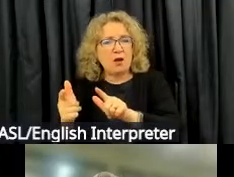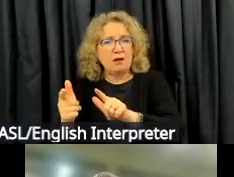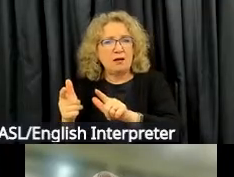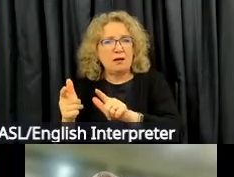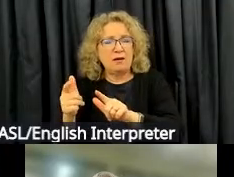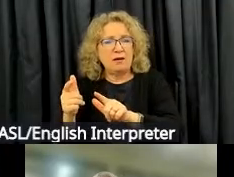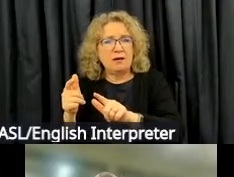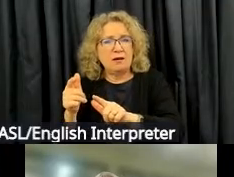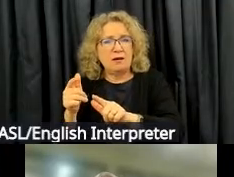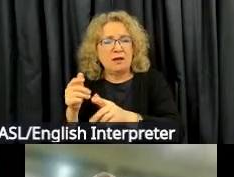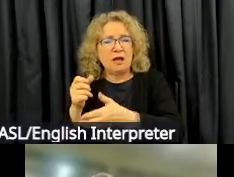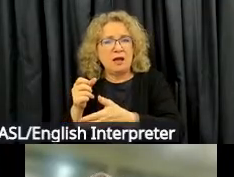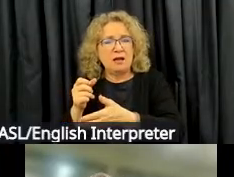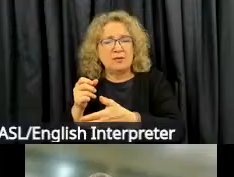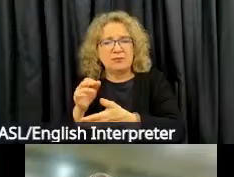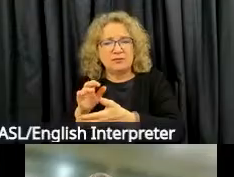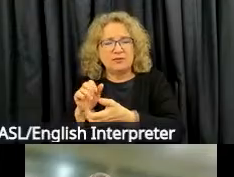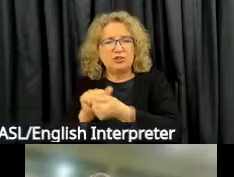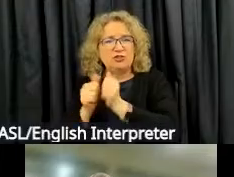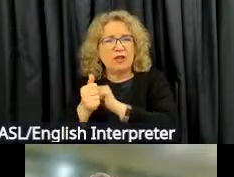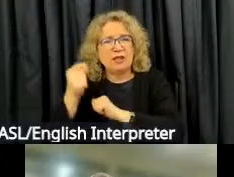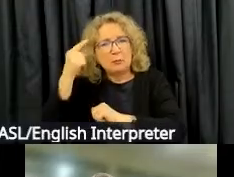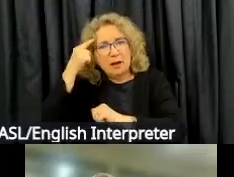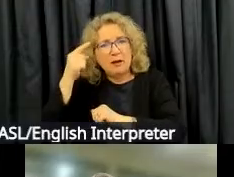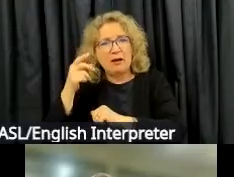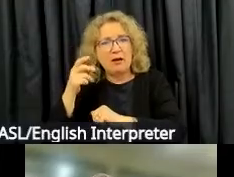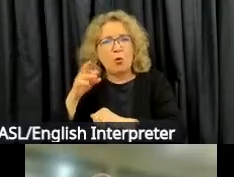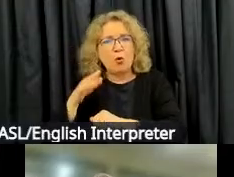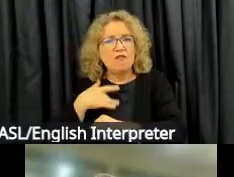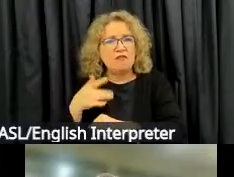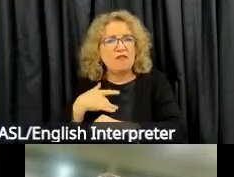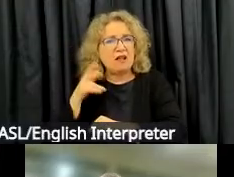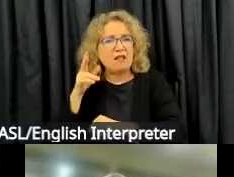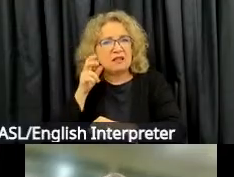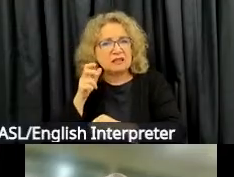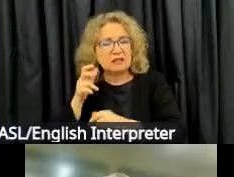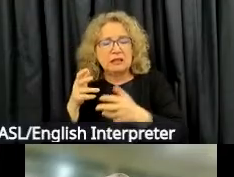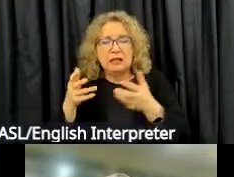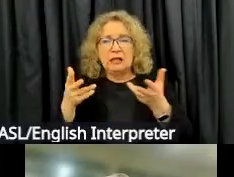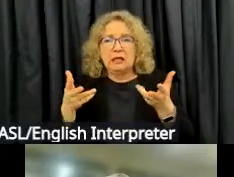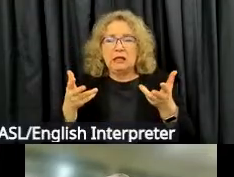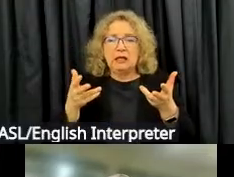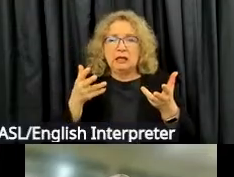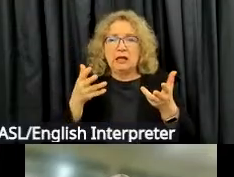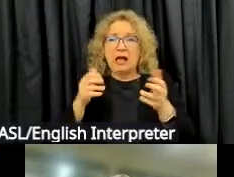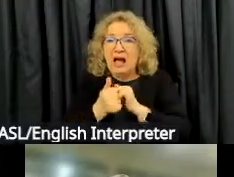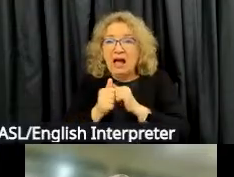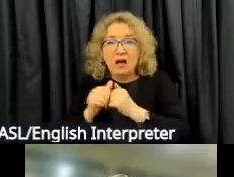done better if you'd done this differently or that. I don't know the answer to that, but